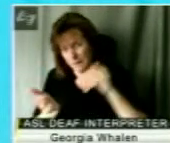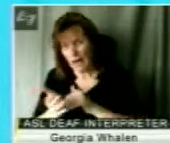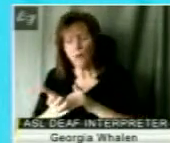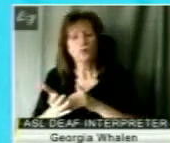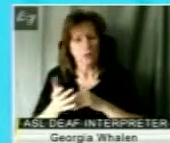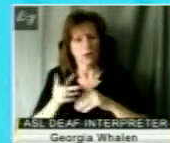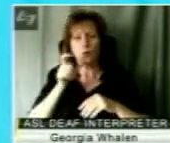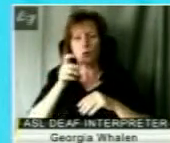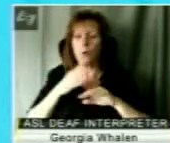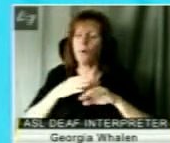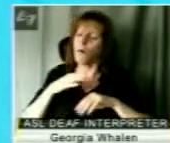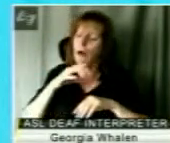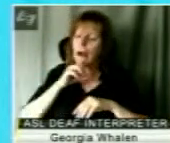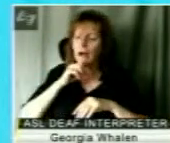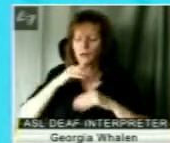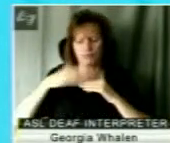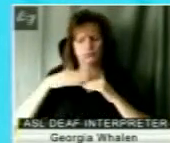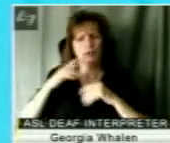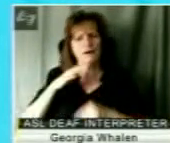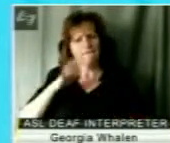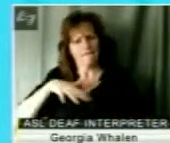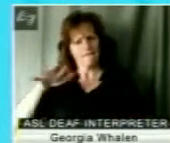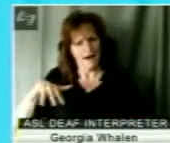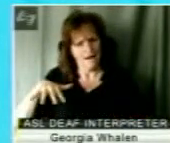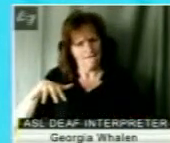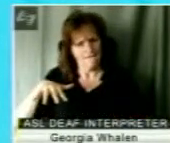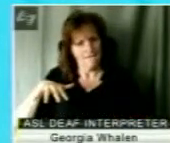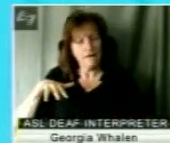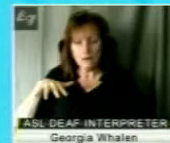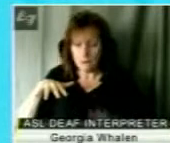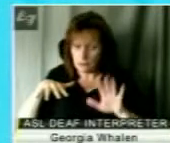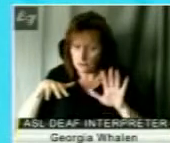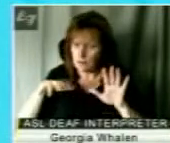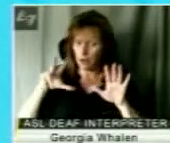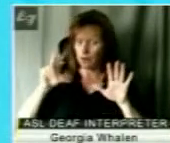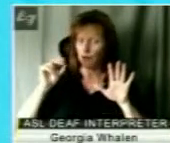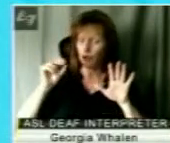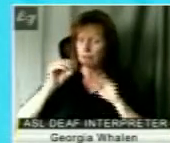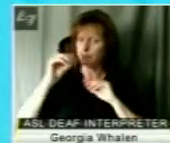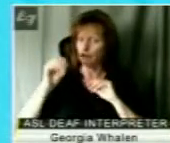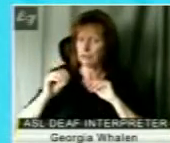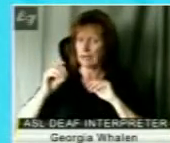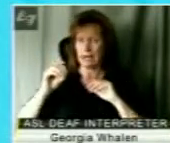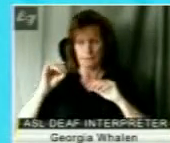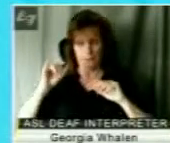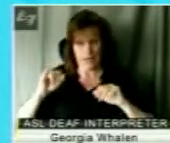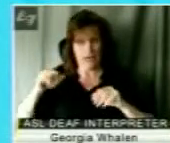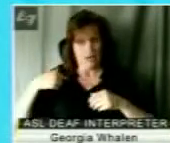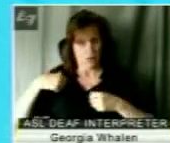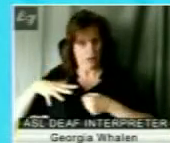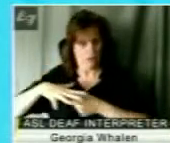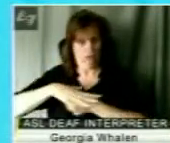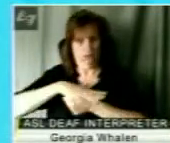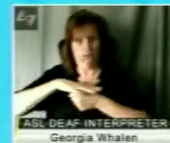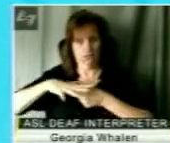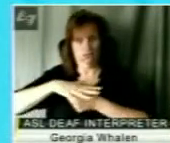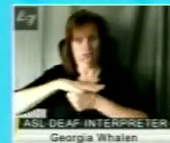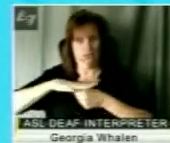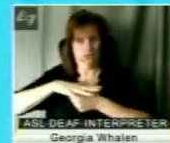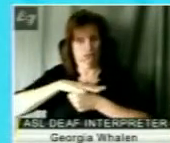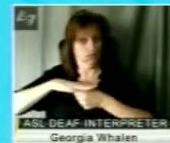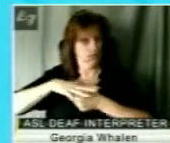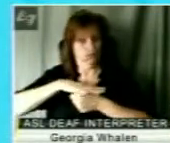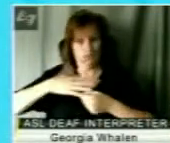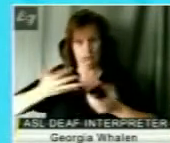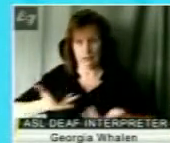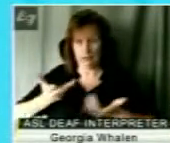55, 30% of which it's 30% of our population. So through this measure and others, the government is